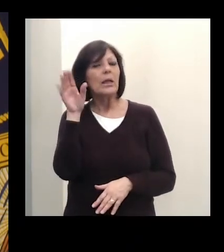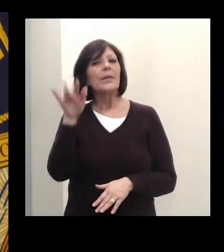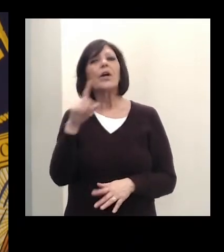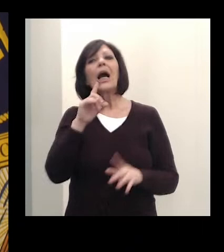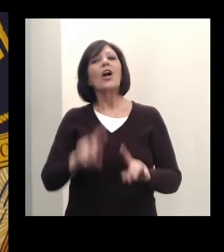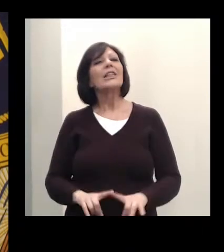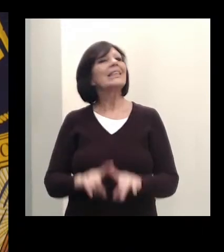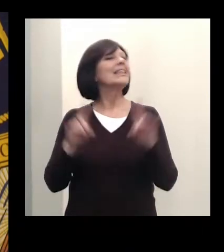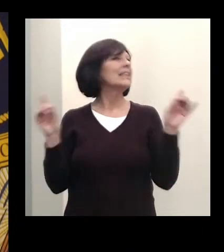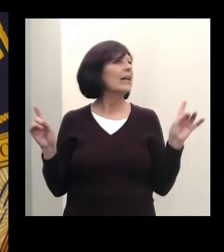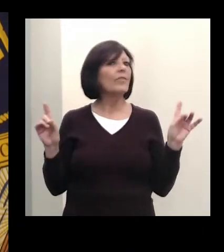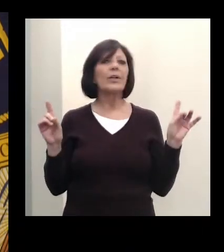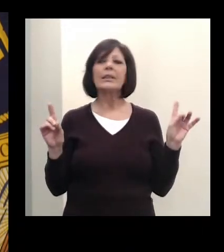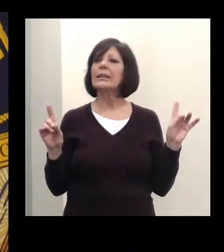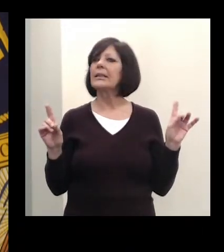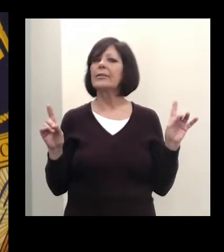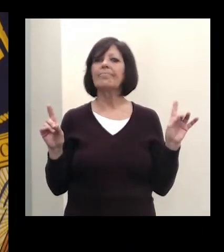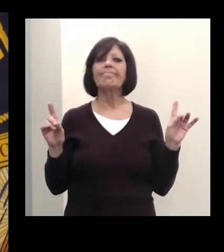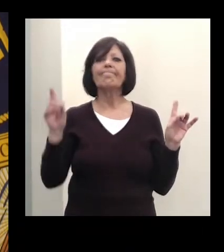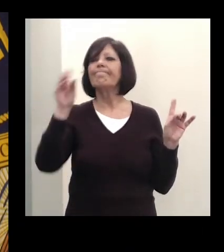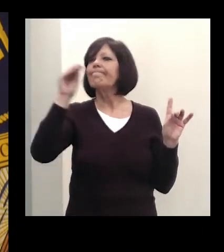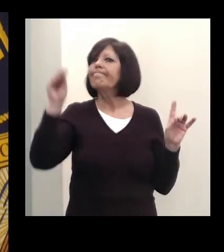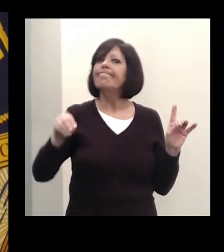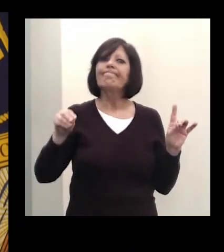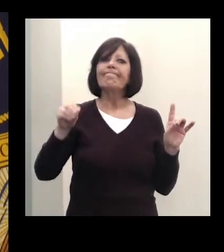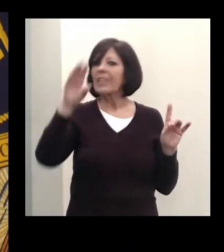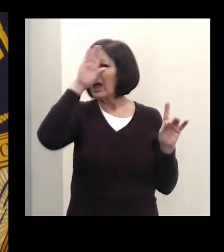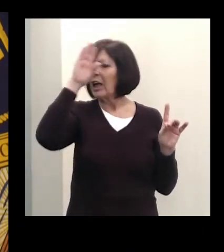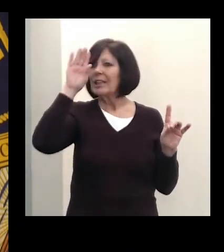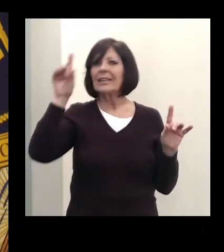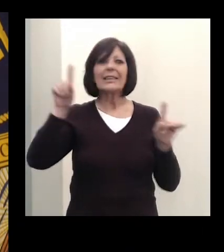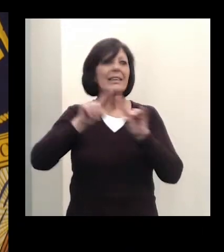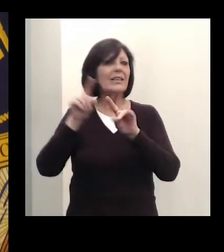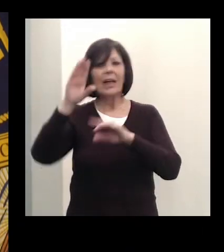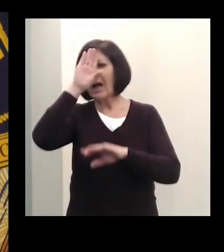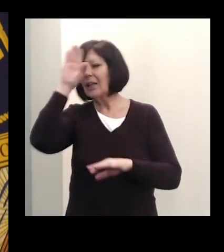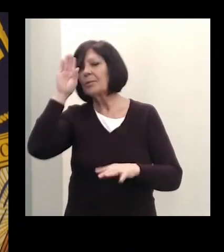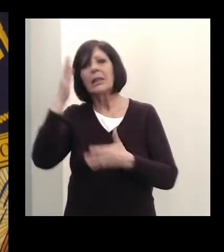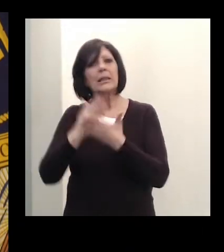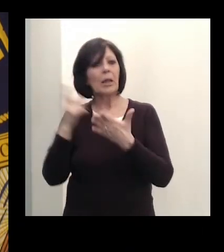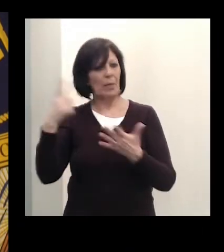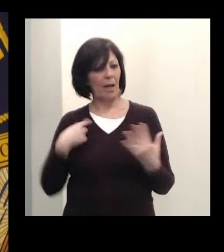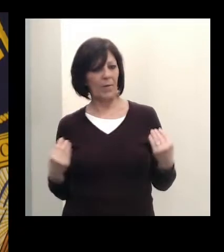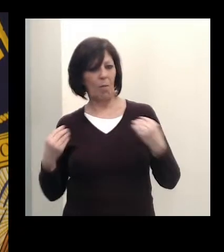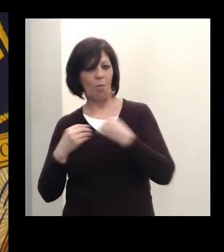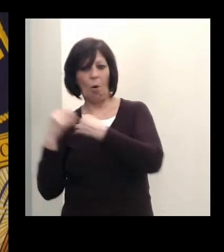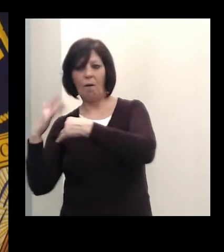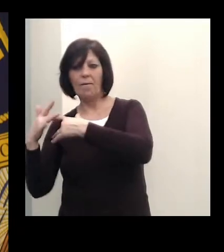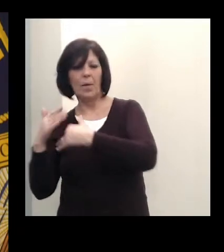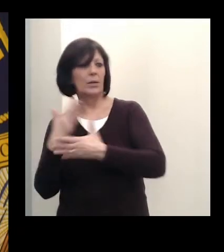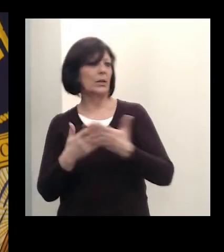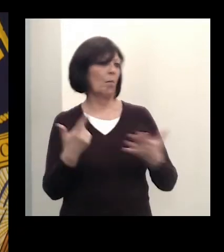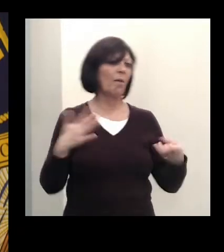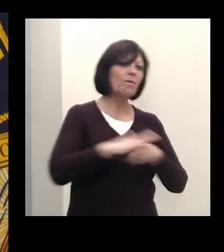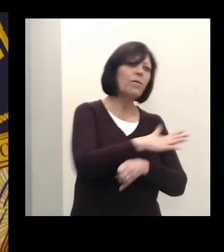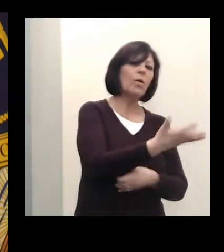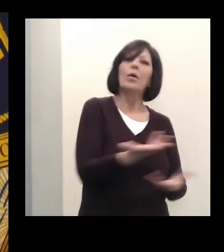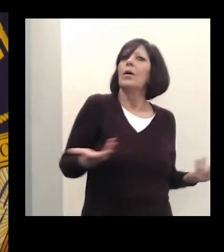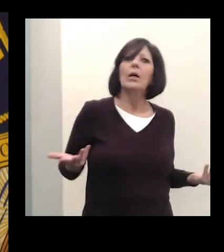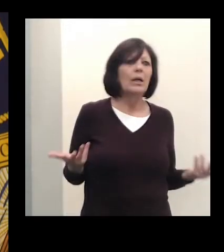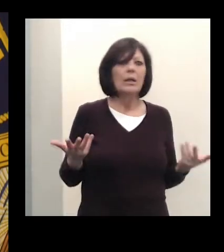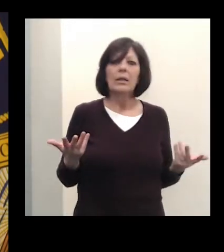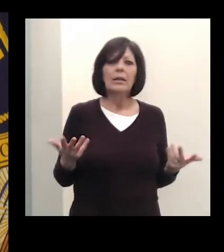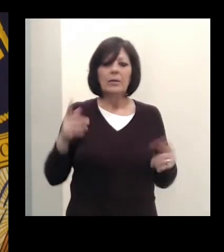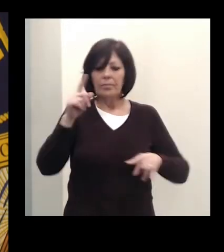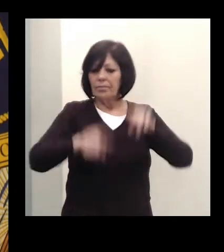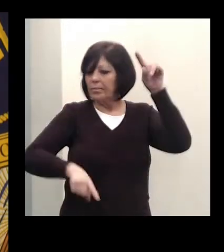rates of hospitalization in different hospitals. Some hospitals have more bed capacity than others, and it'll vary by just acute care